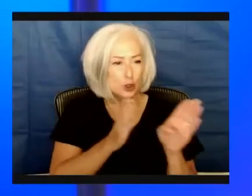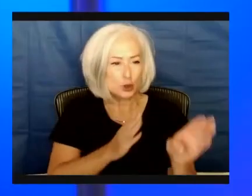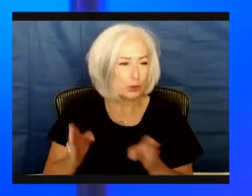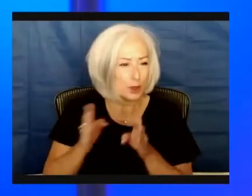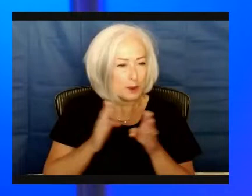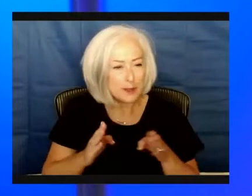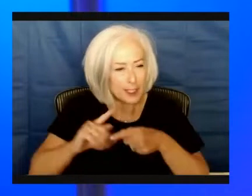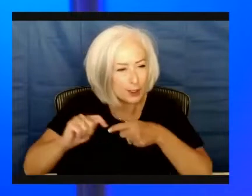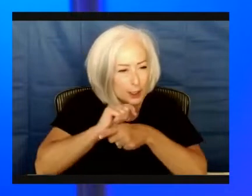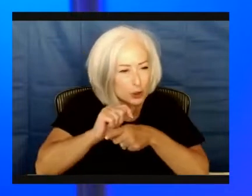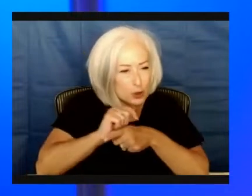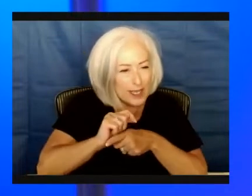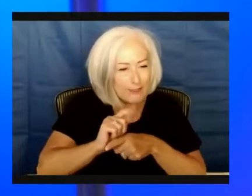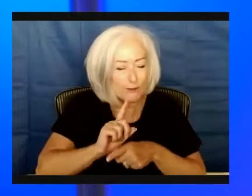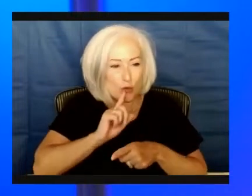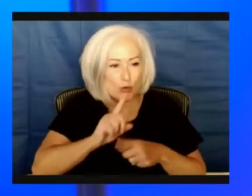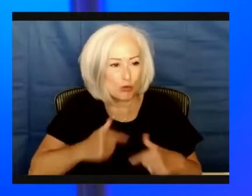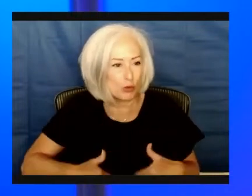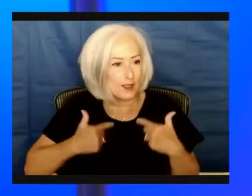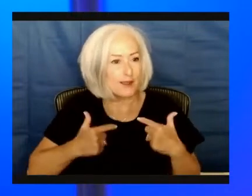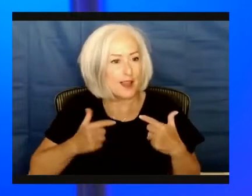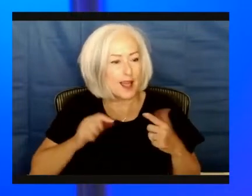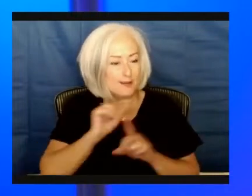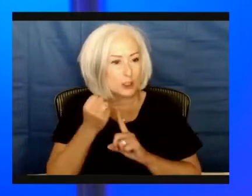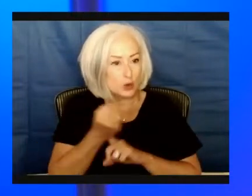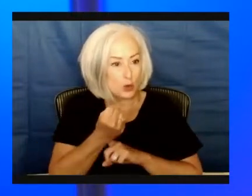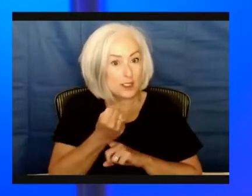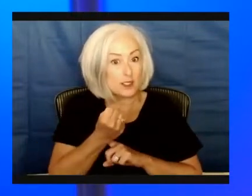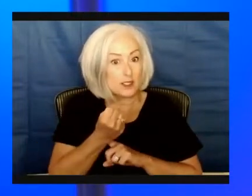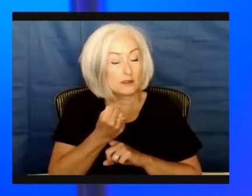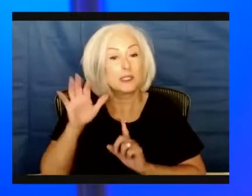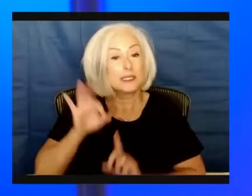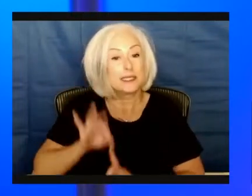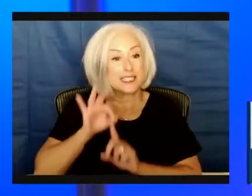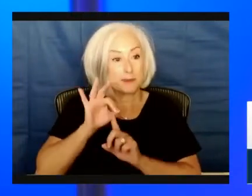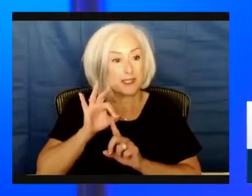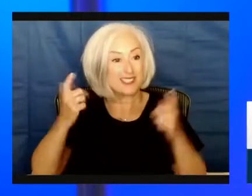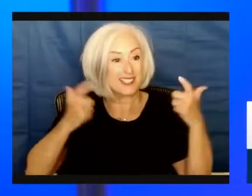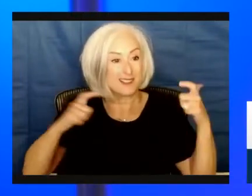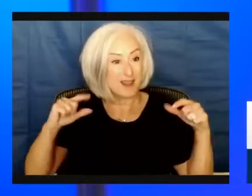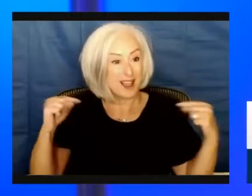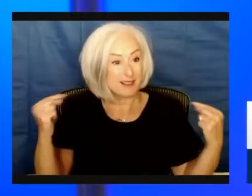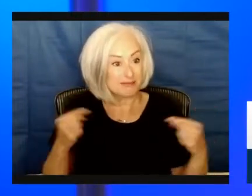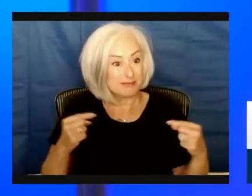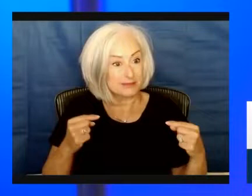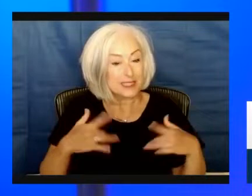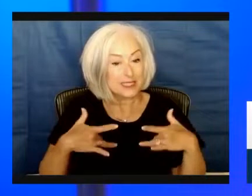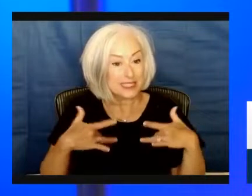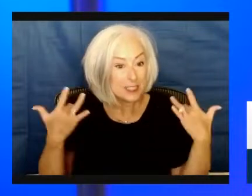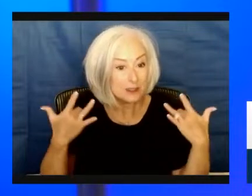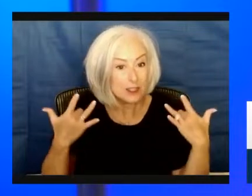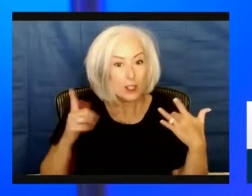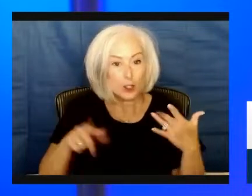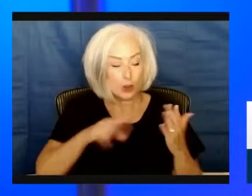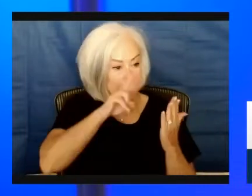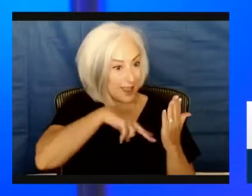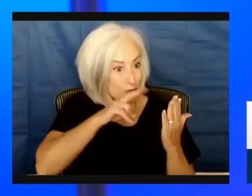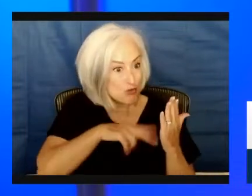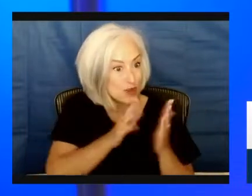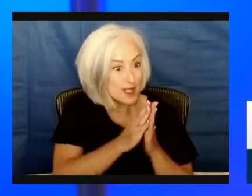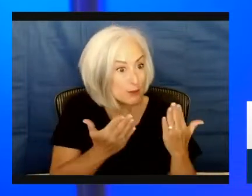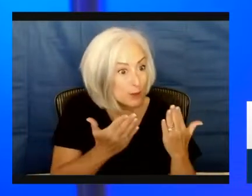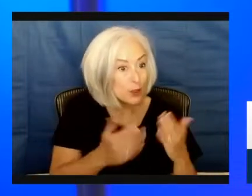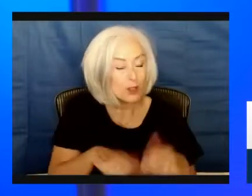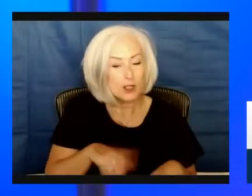scenarios, specifically a mass casualty incident. You can read about it in textbooks, you can do the incident command training modules, you can do mock